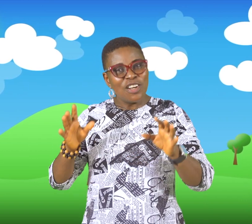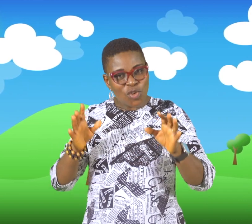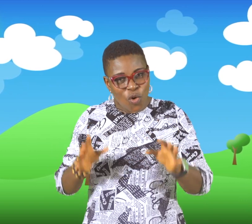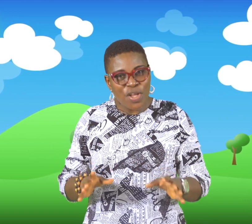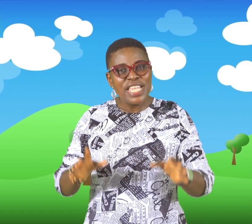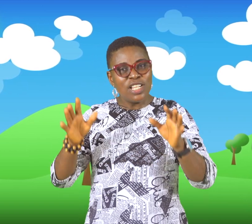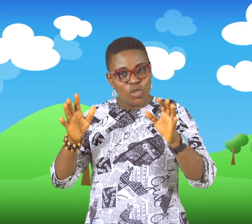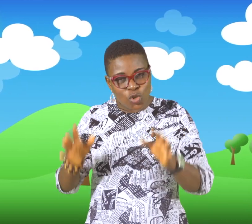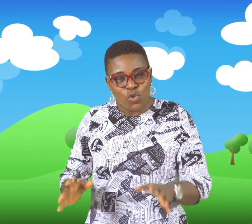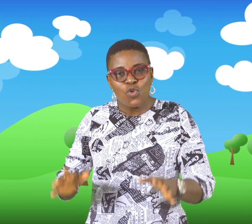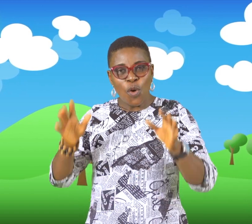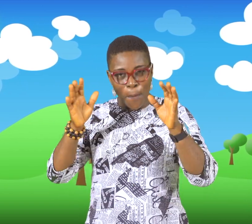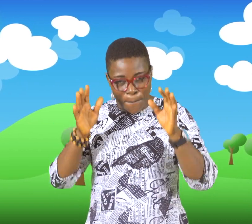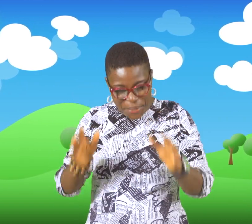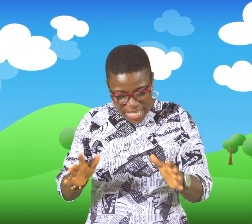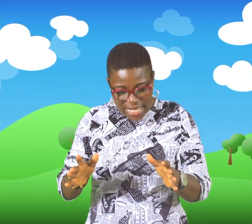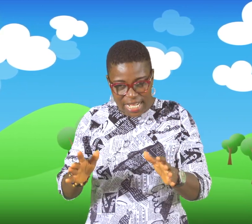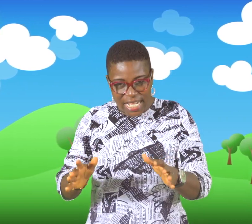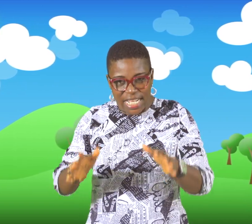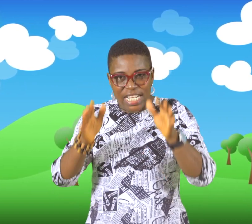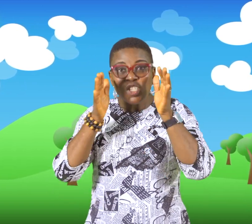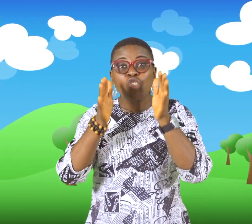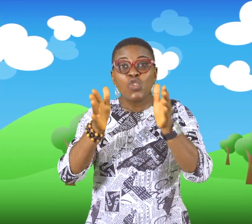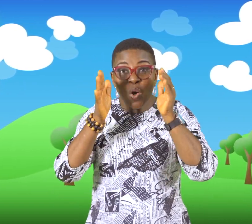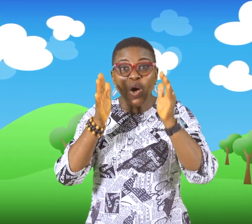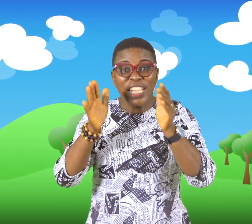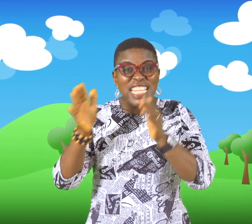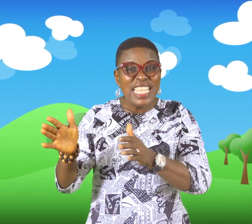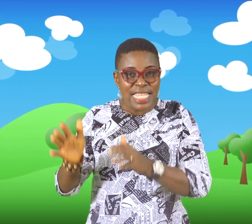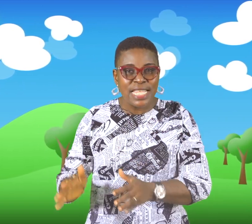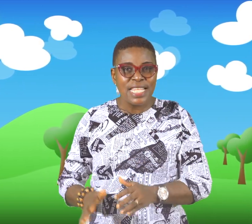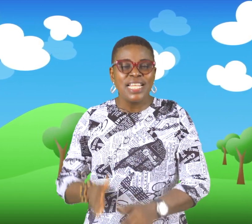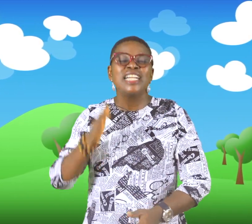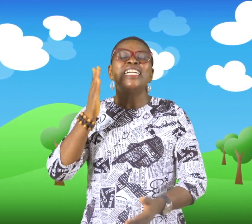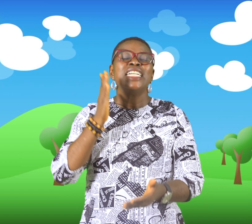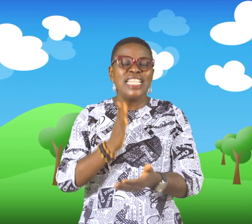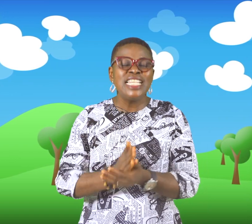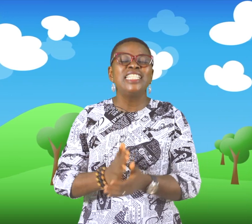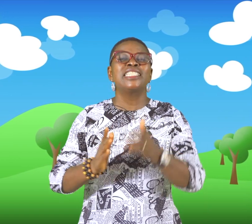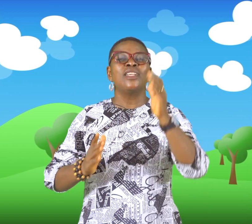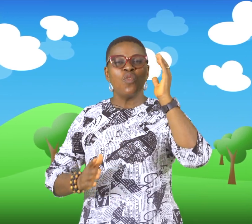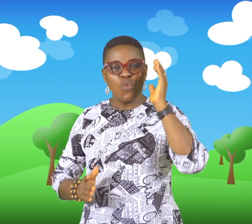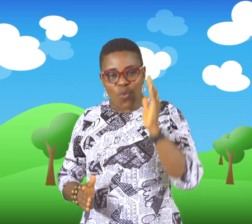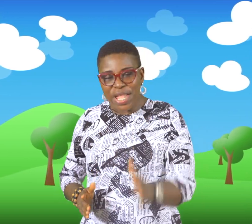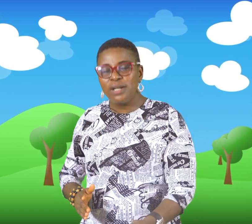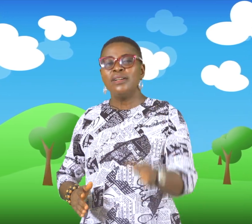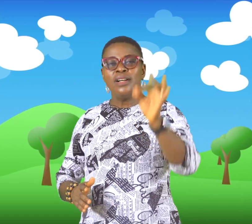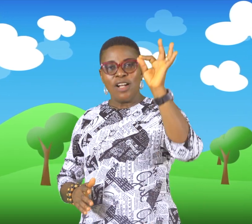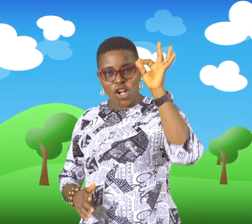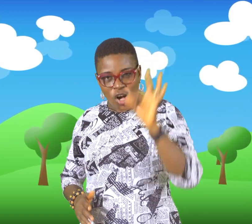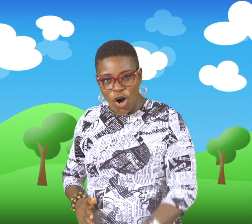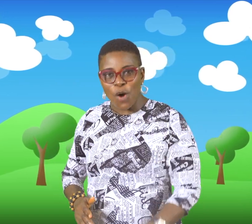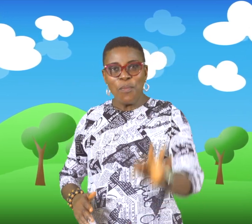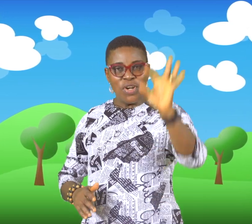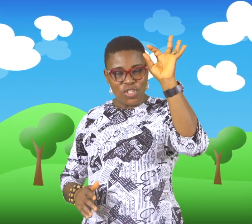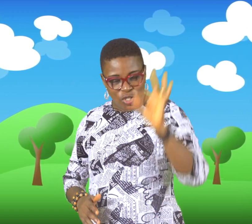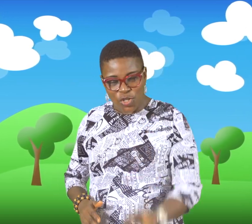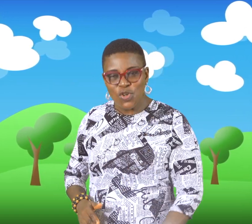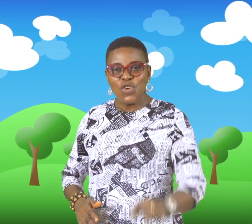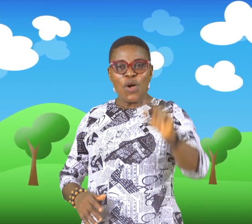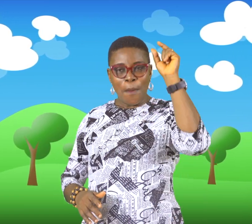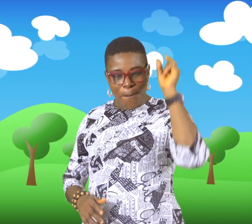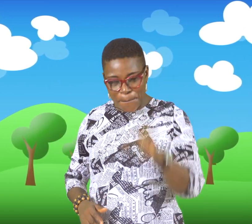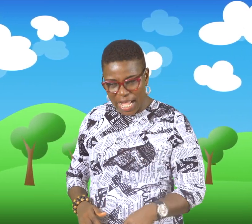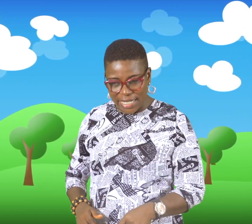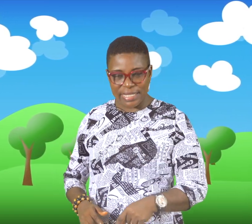is going to be. Surely it will come